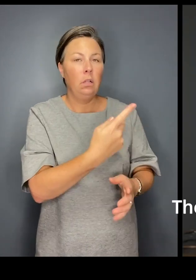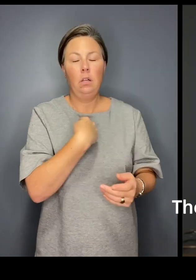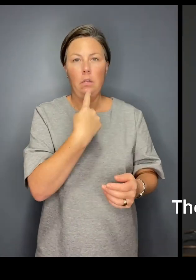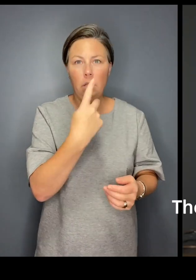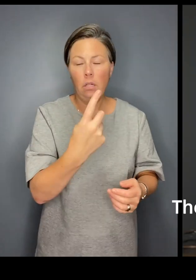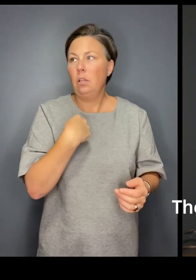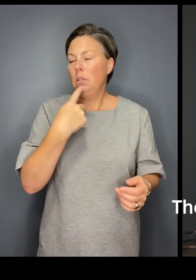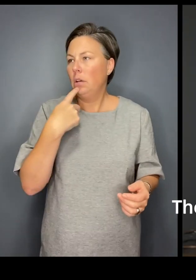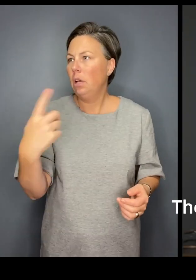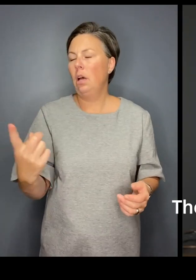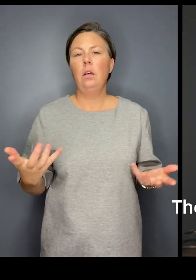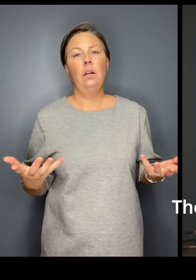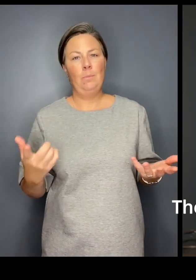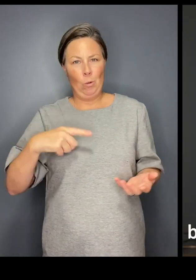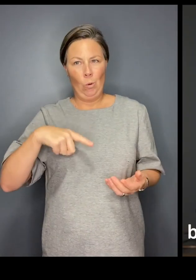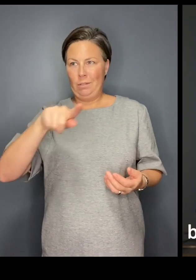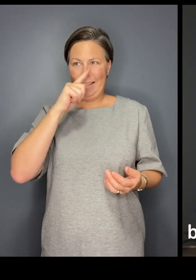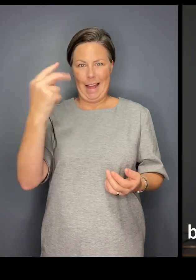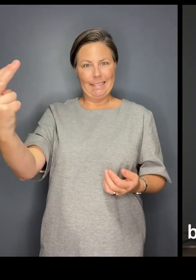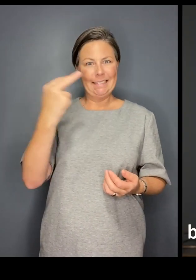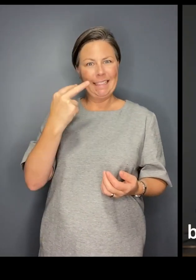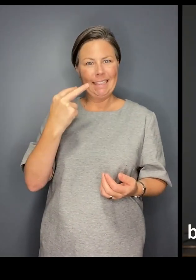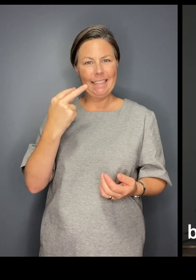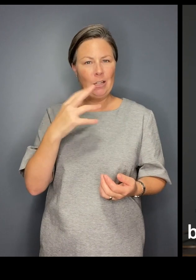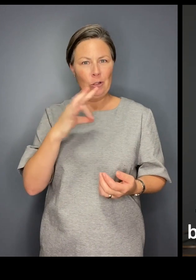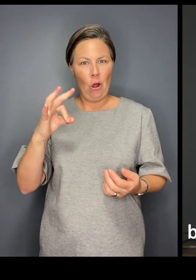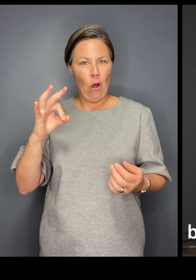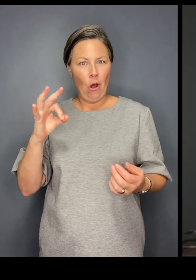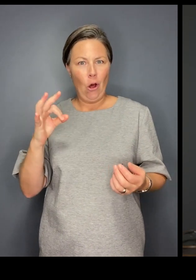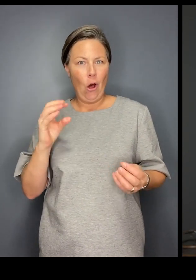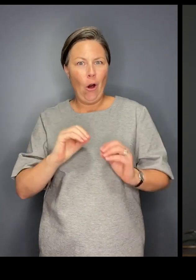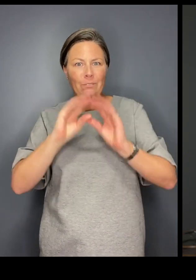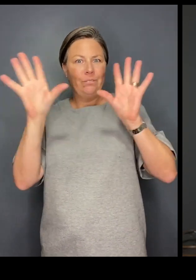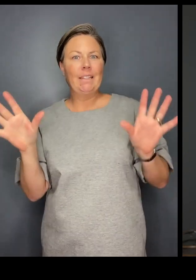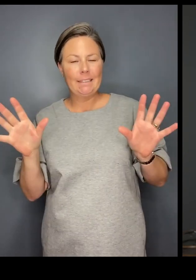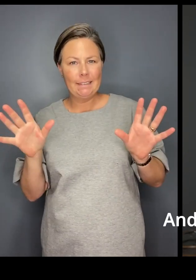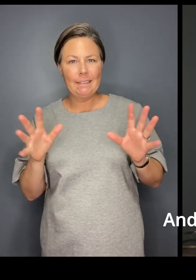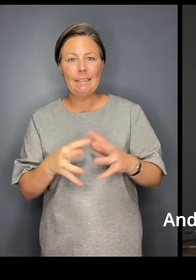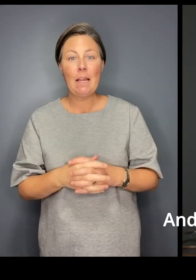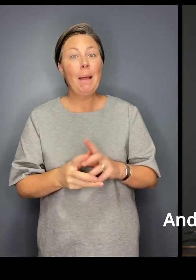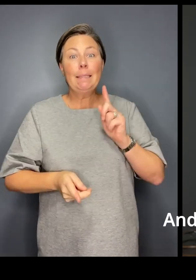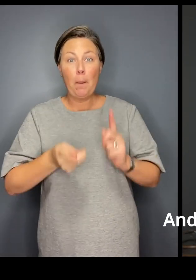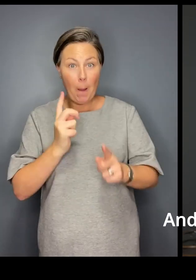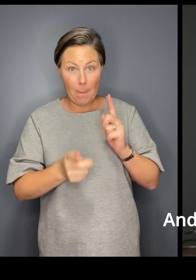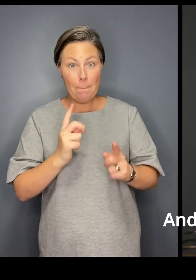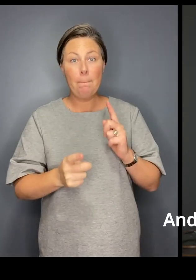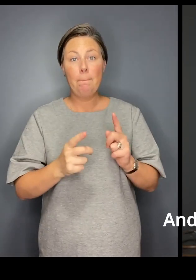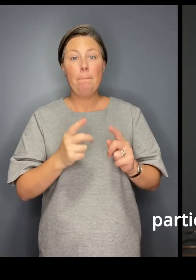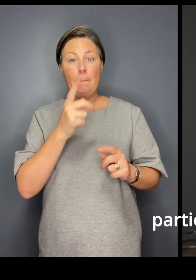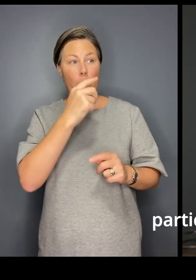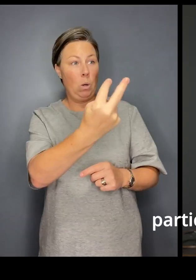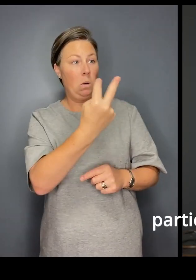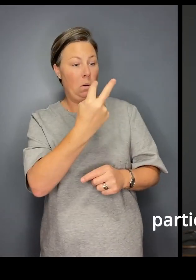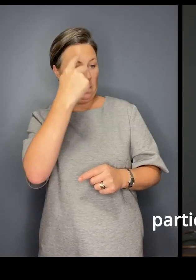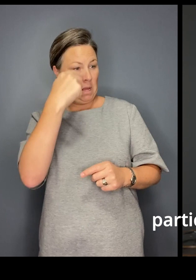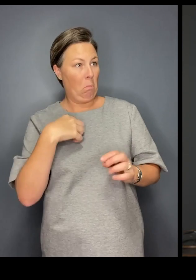There's invisible components to a lot of things, and then there also can be those visible moments that break through. And if something's showing up,